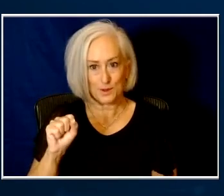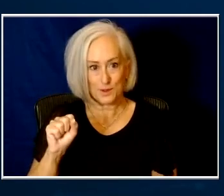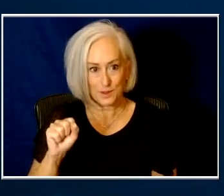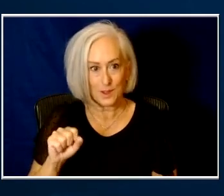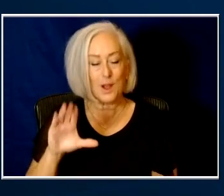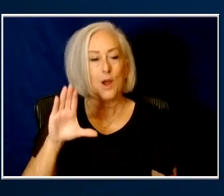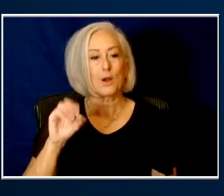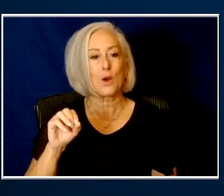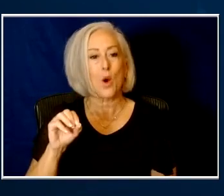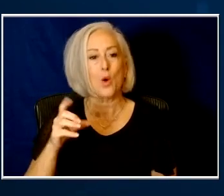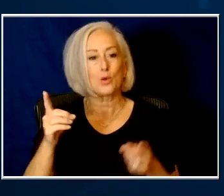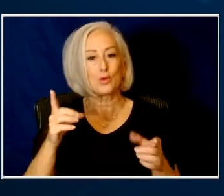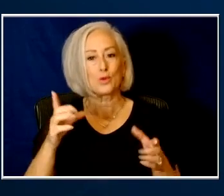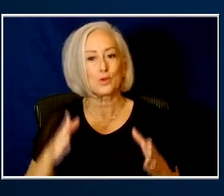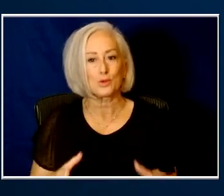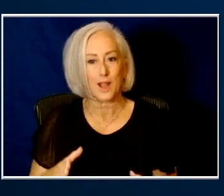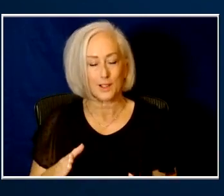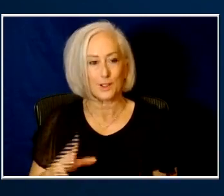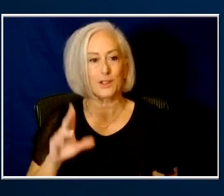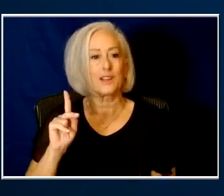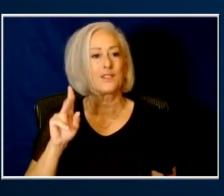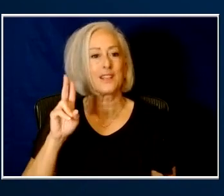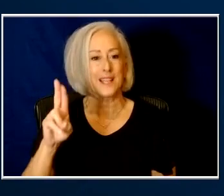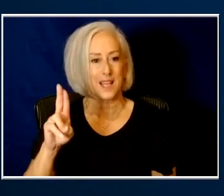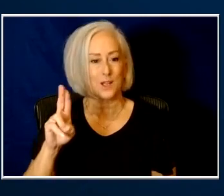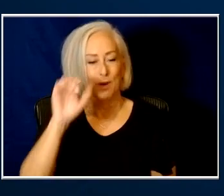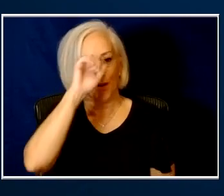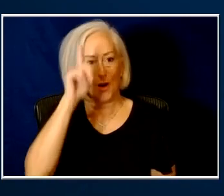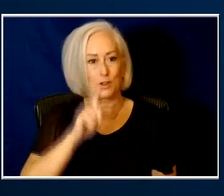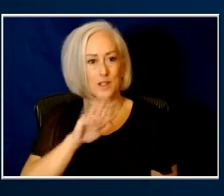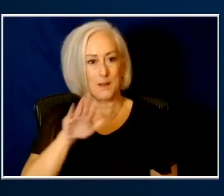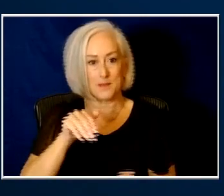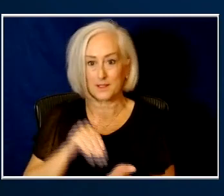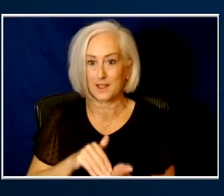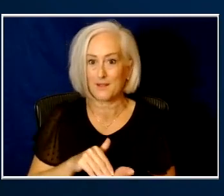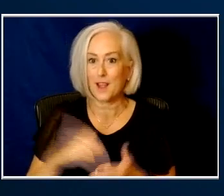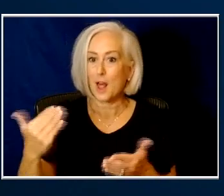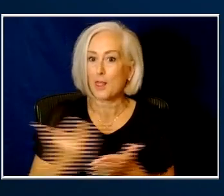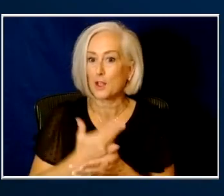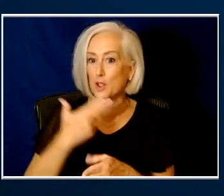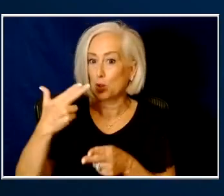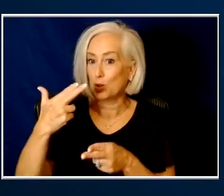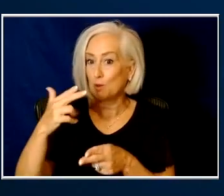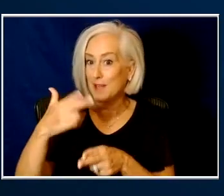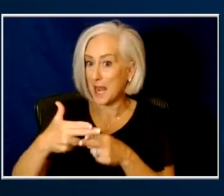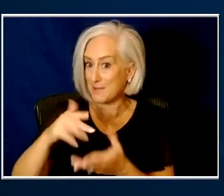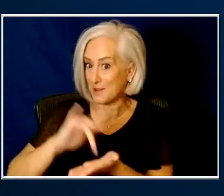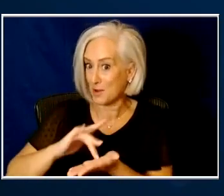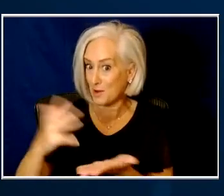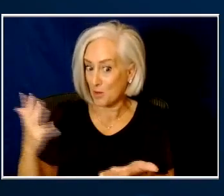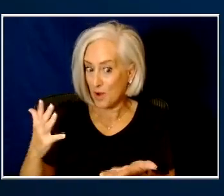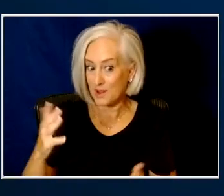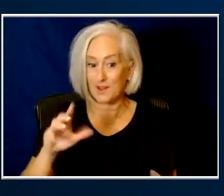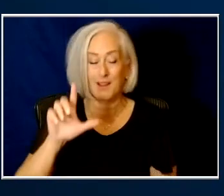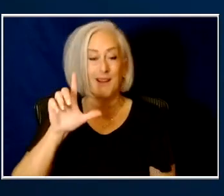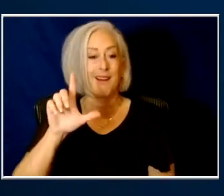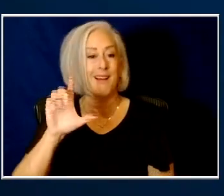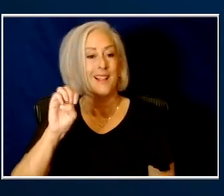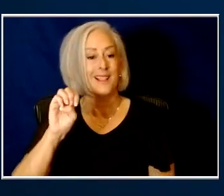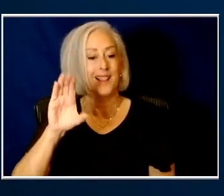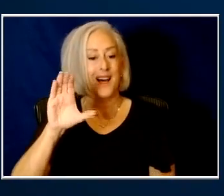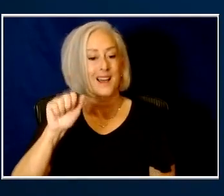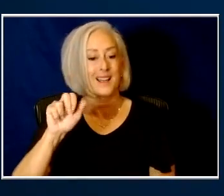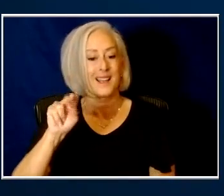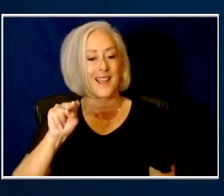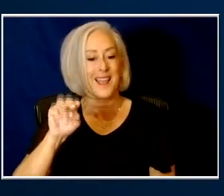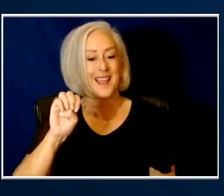Center. Dr. Burns, this new drug is called, say it for me, Jeff. The drug is called? Lecanemab. Lecanemab. I